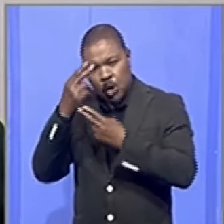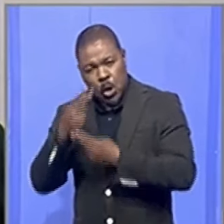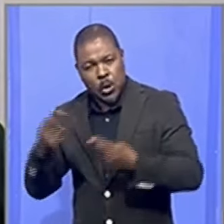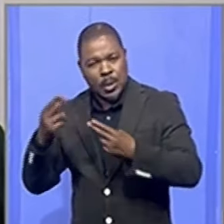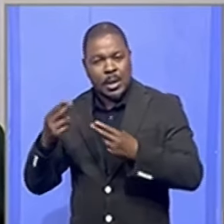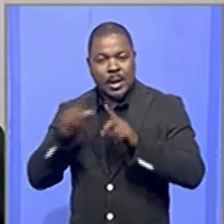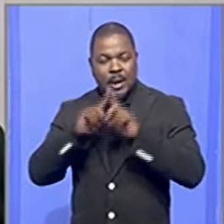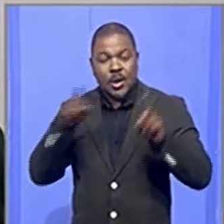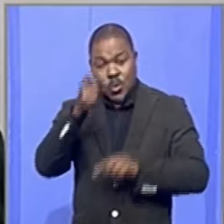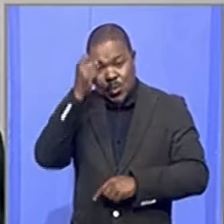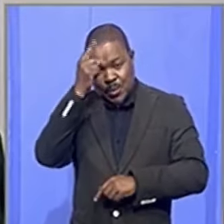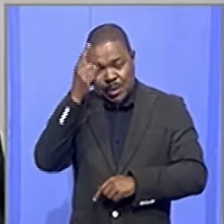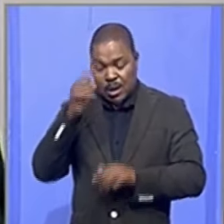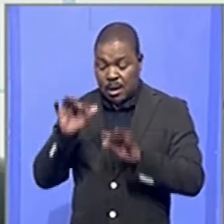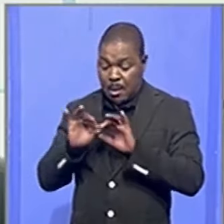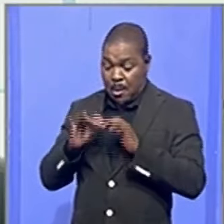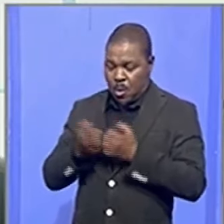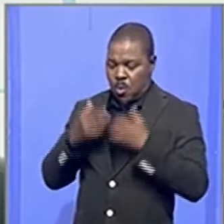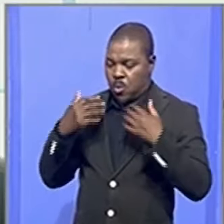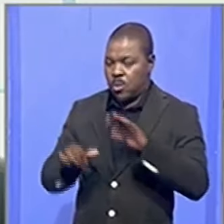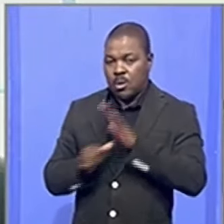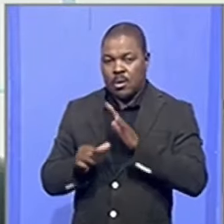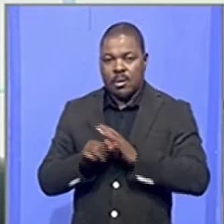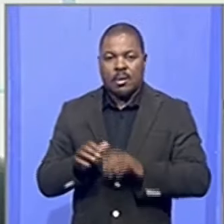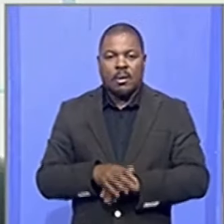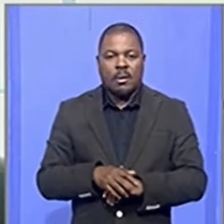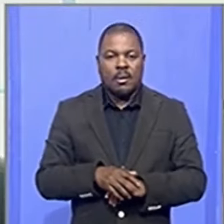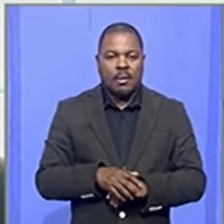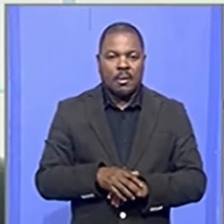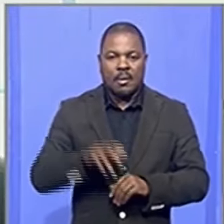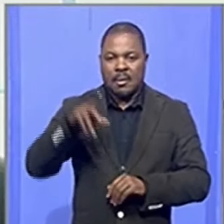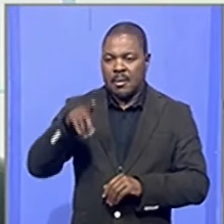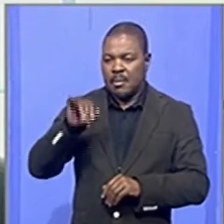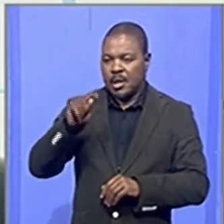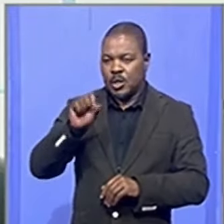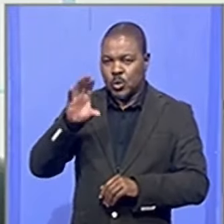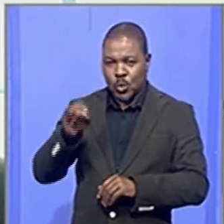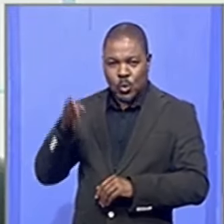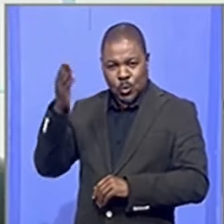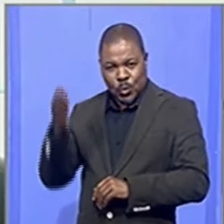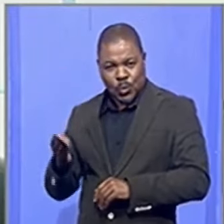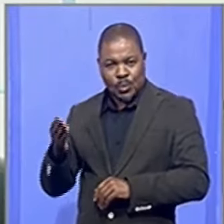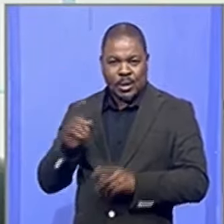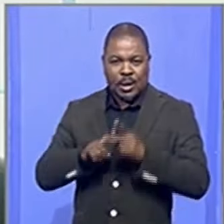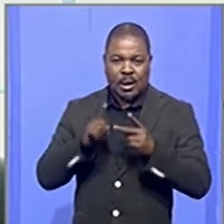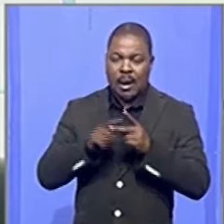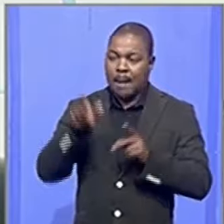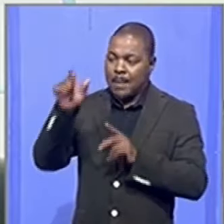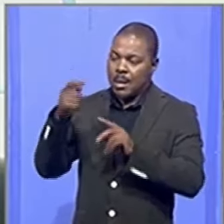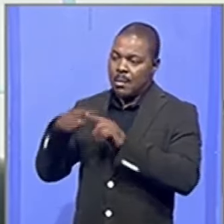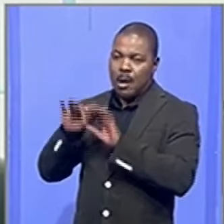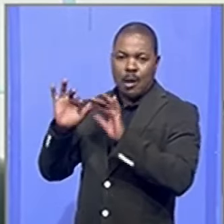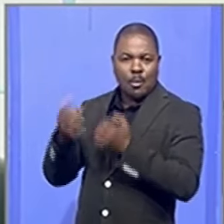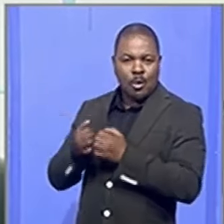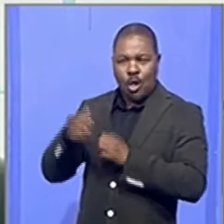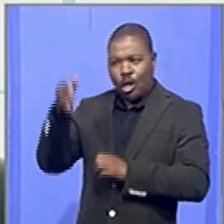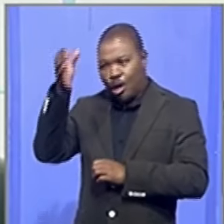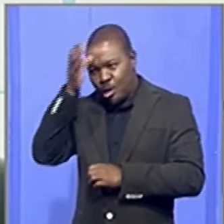that football is a major force. And if they give it to Pitso, to a footballer, to a